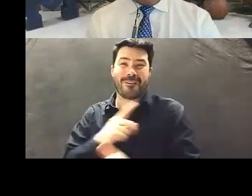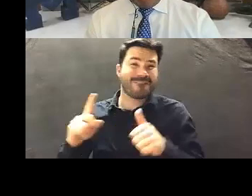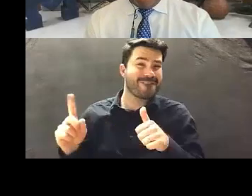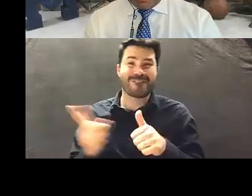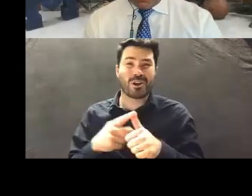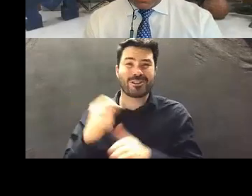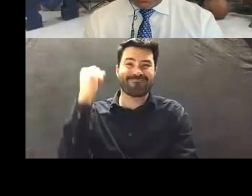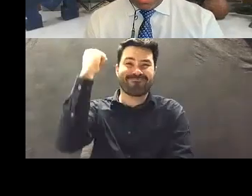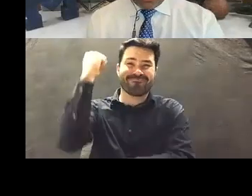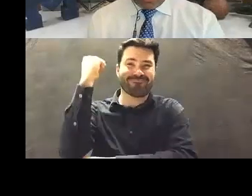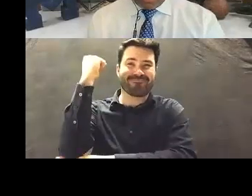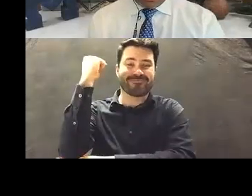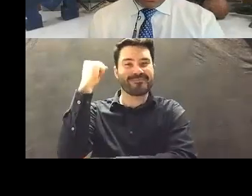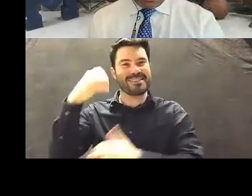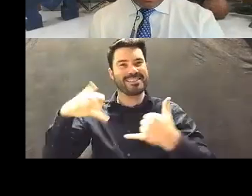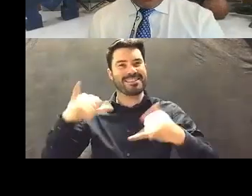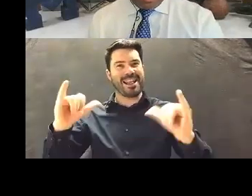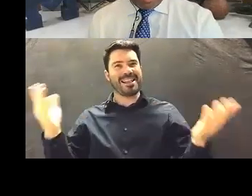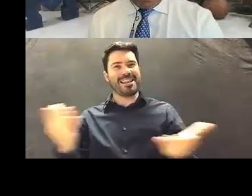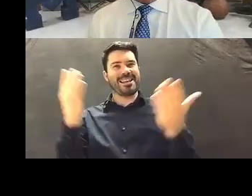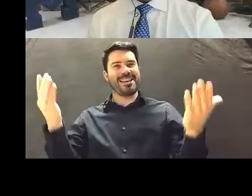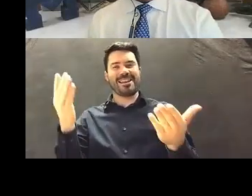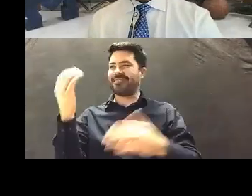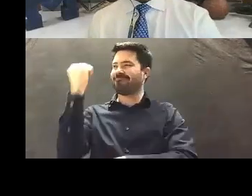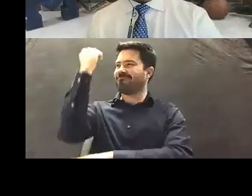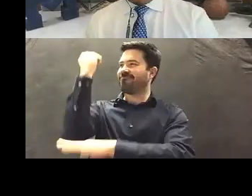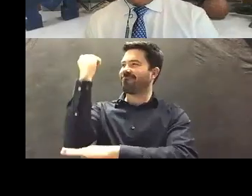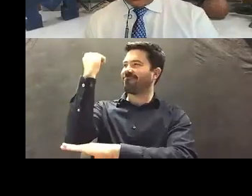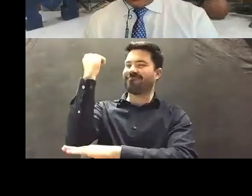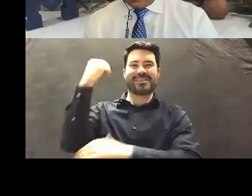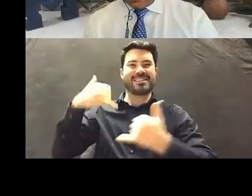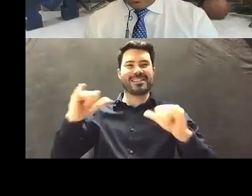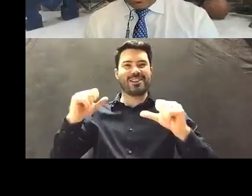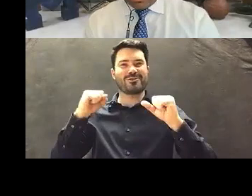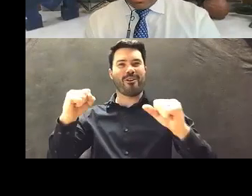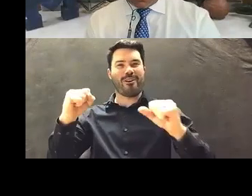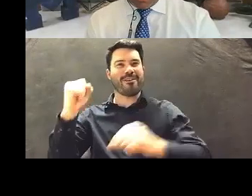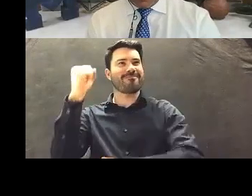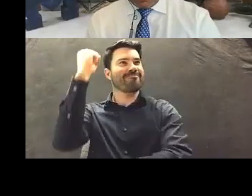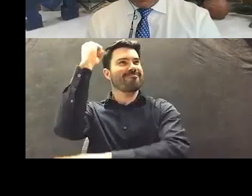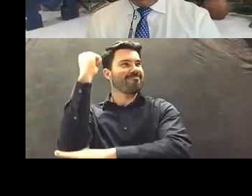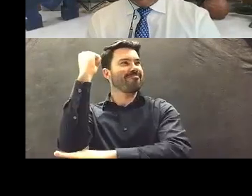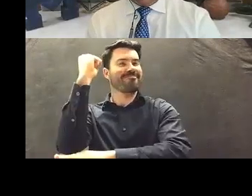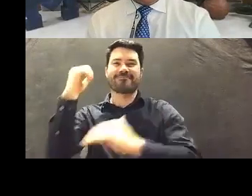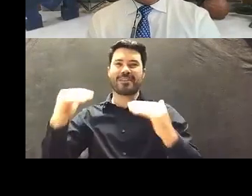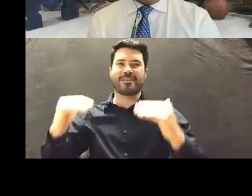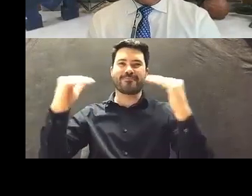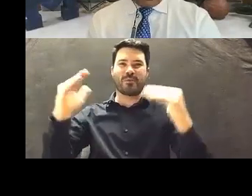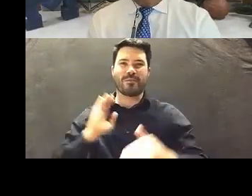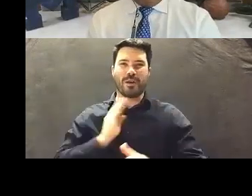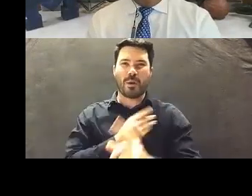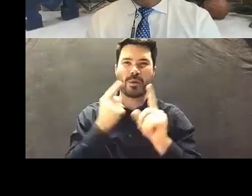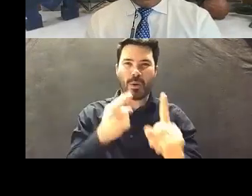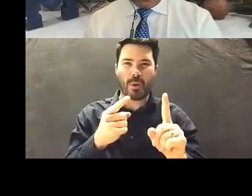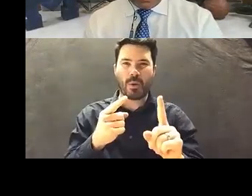here, still standing strong, being better at our collective mission, laying a strong foundation for generations to